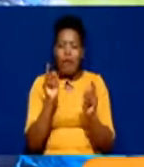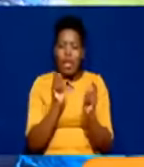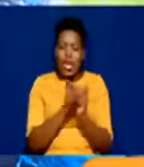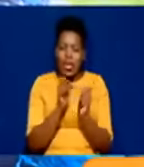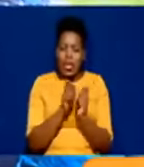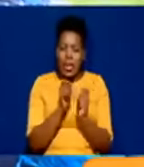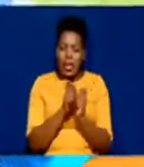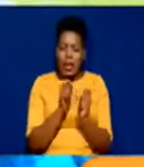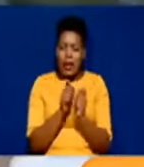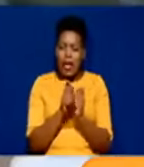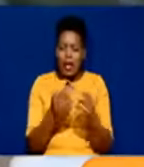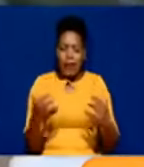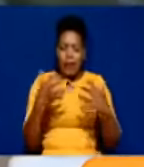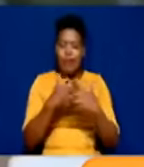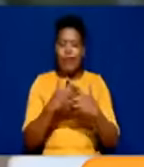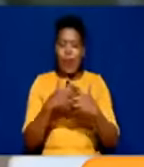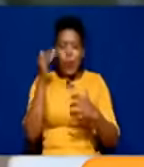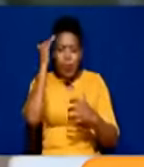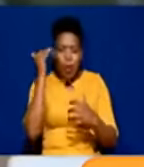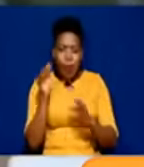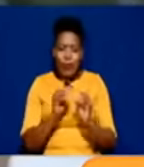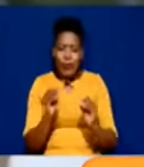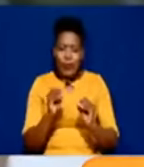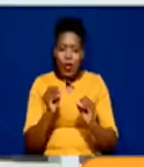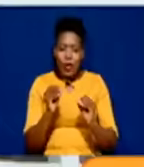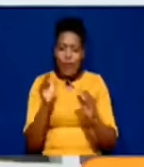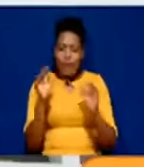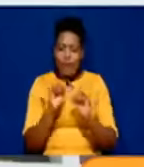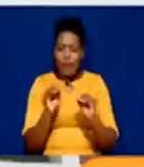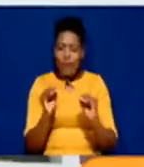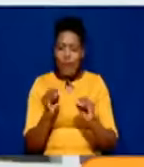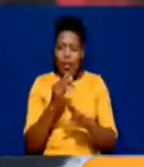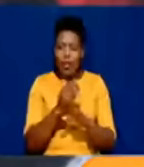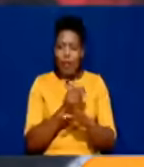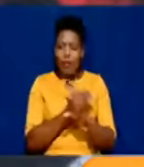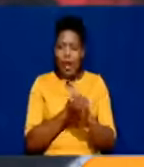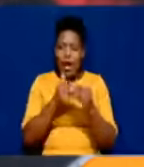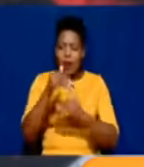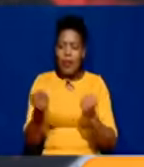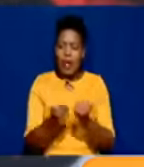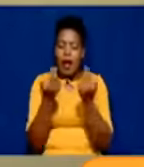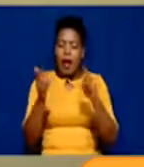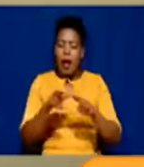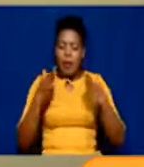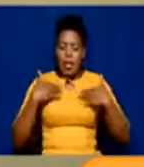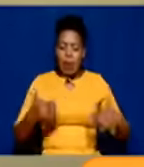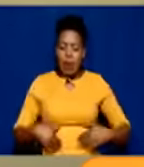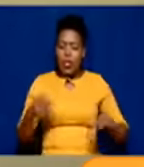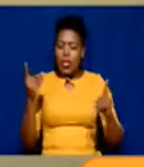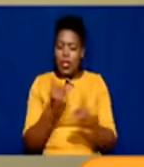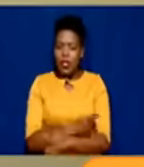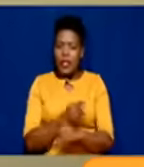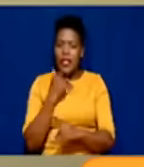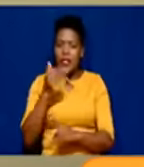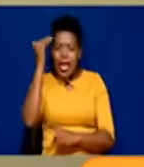injuries are inconsistent with the initial appearance of their kin moments after the tragedy. By seeing